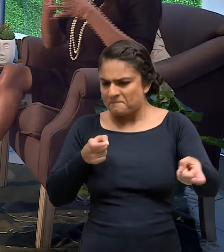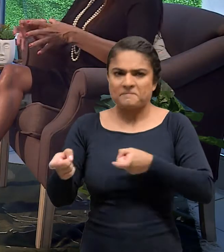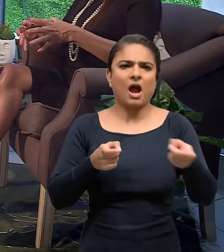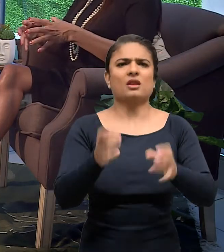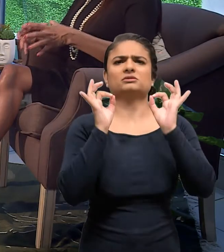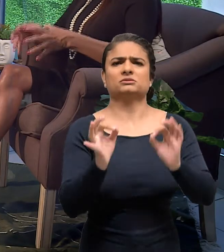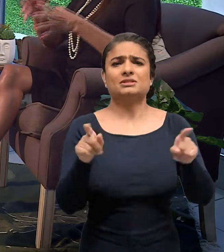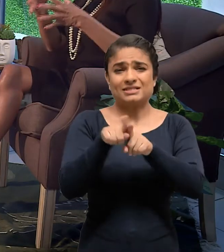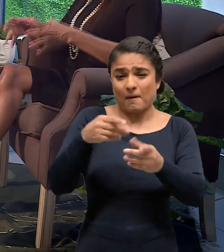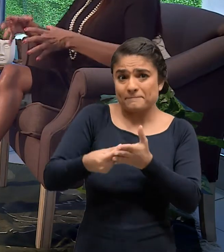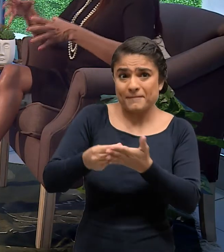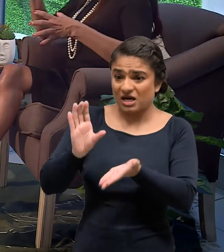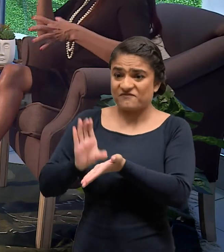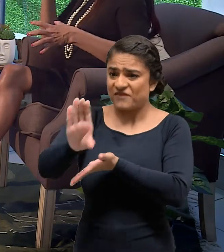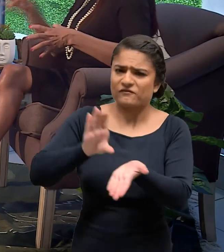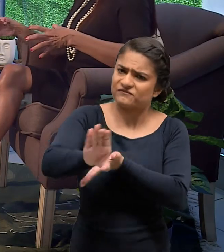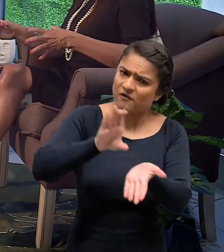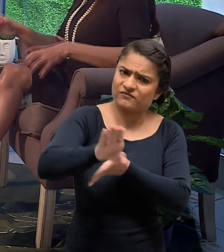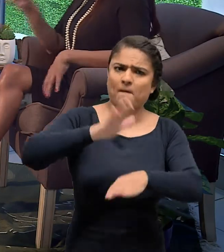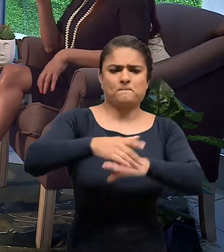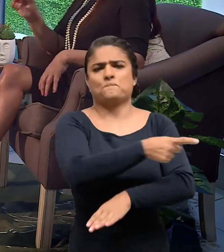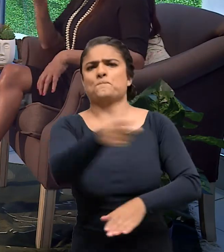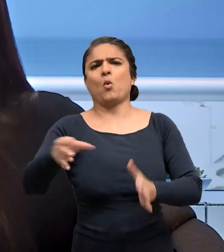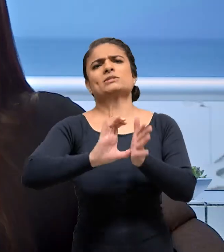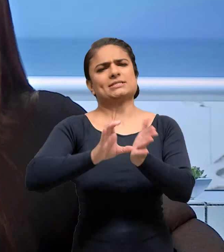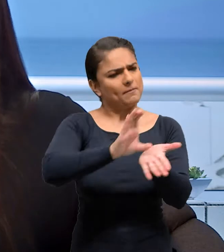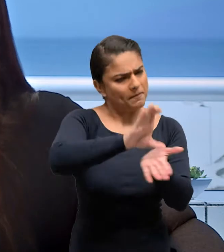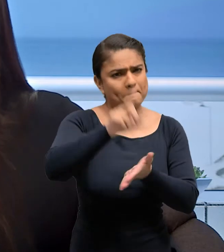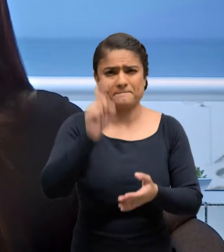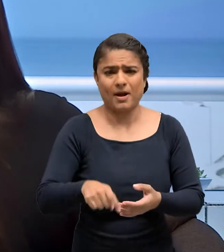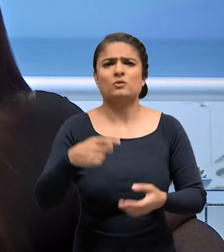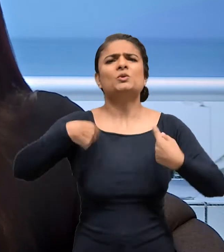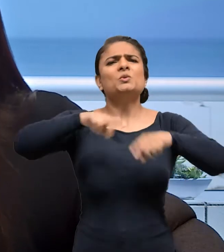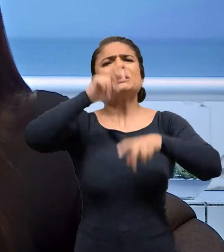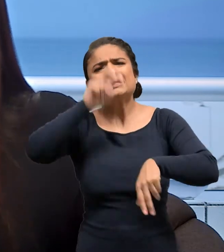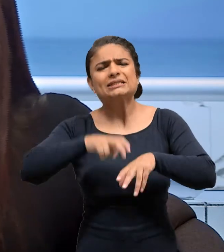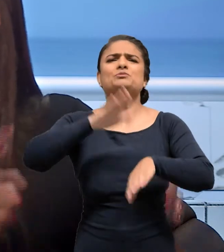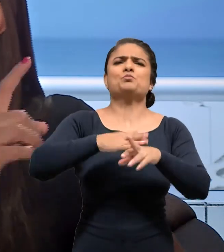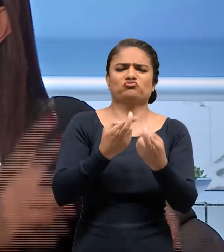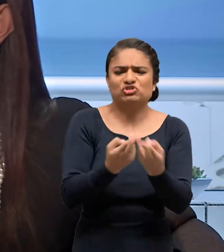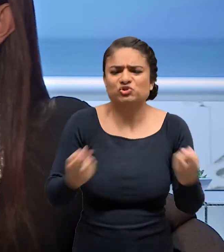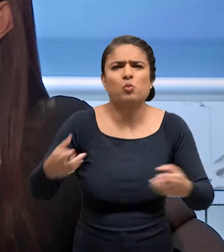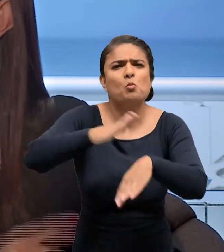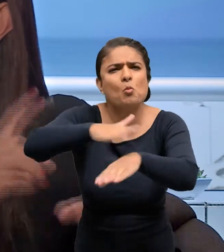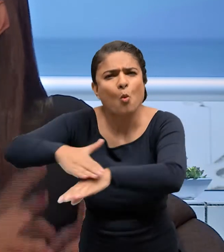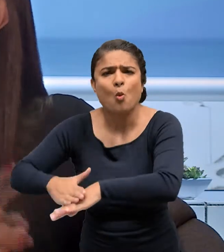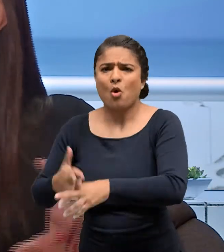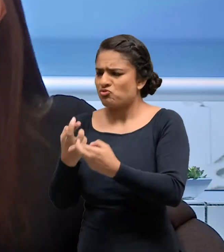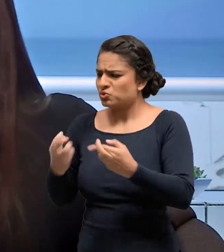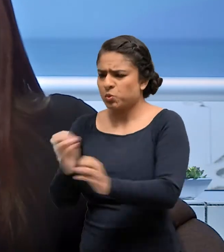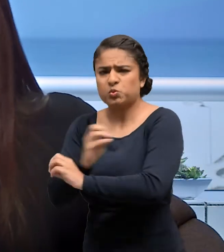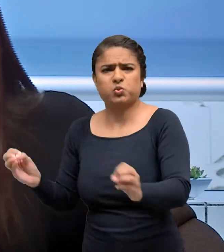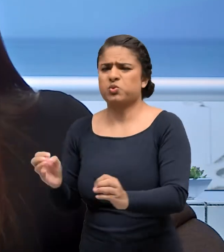ring-fence money for artists with disabilities because they need more resources than an artist without